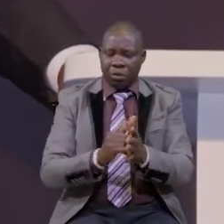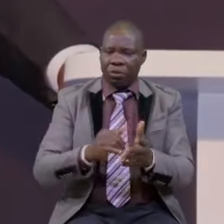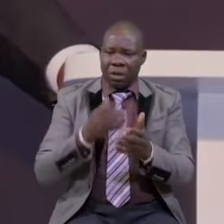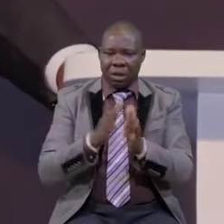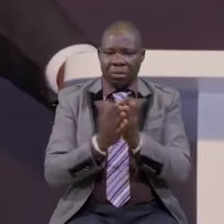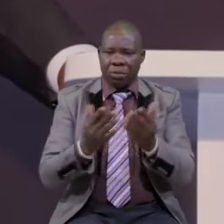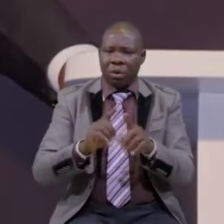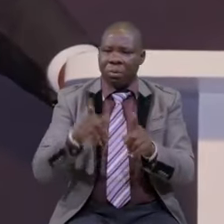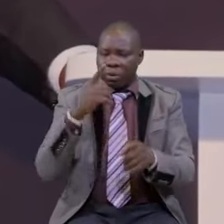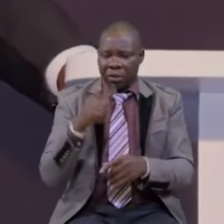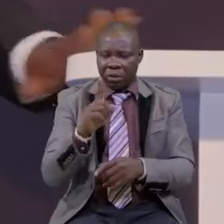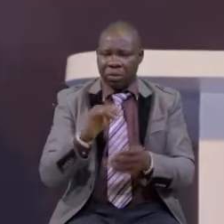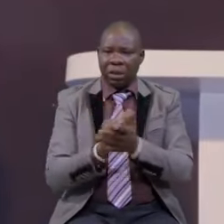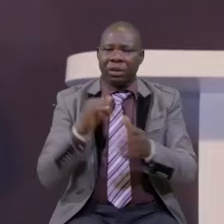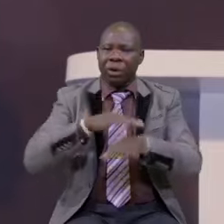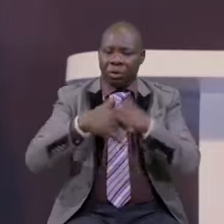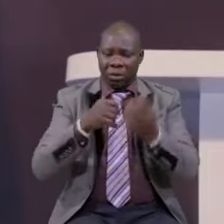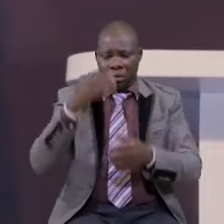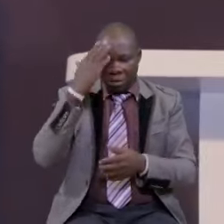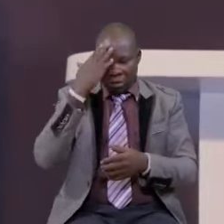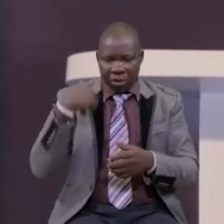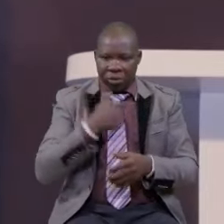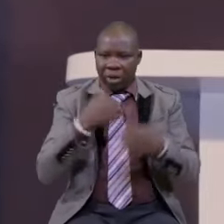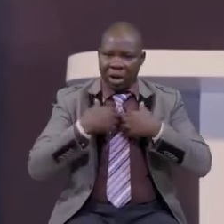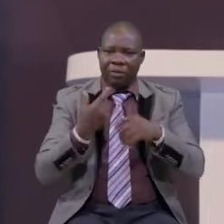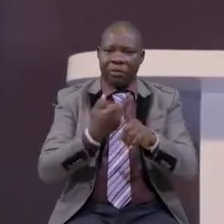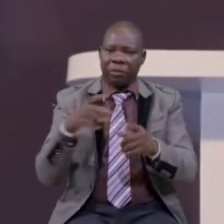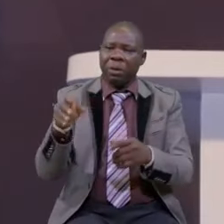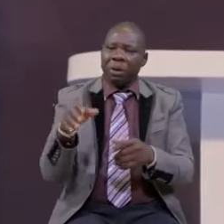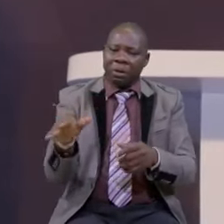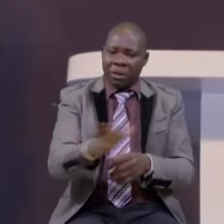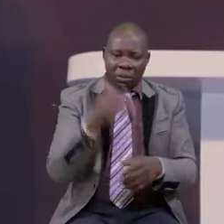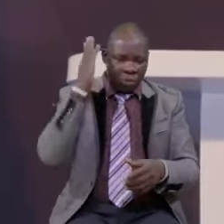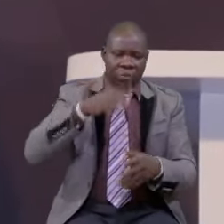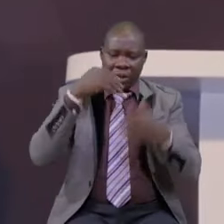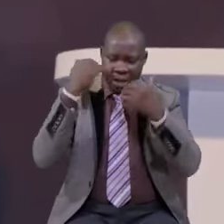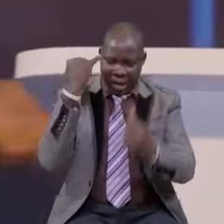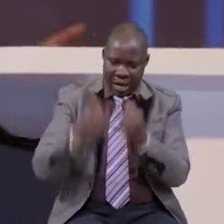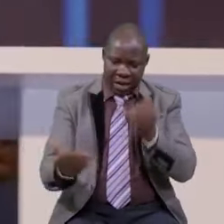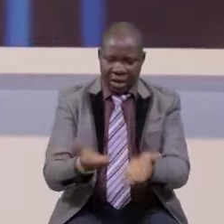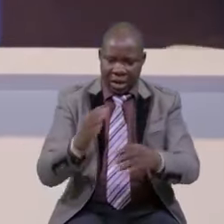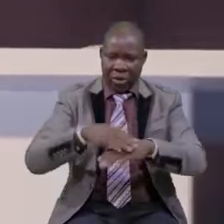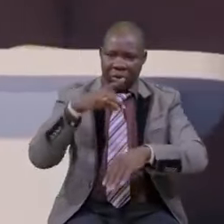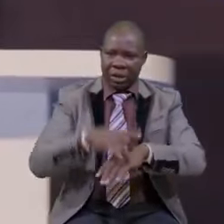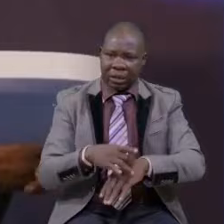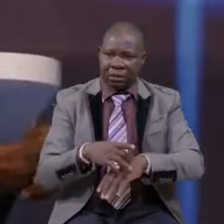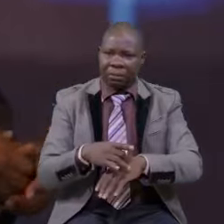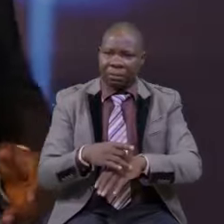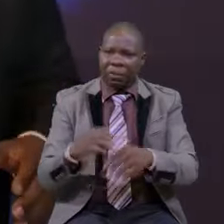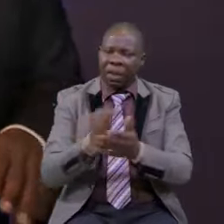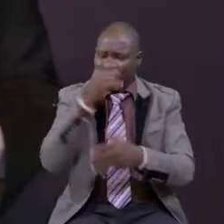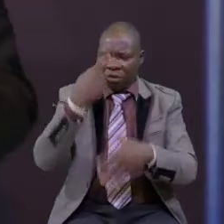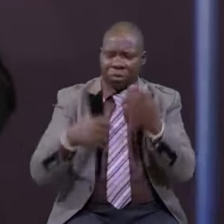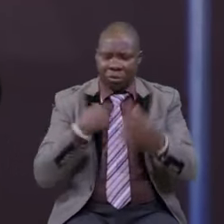in them will terminate and finish here at this time. That's what you concentrate on. But now,